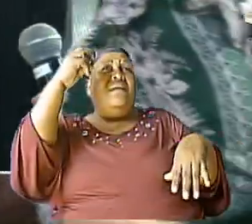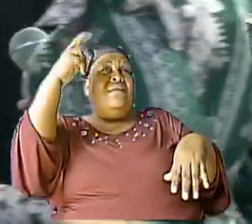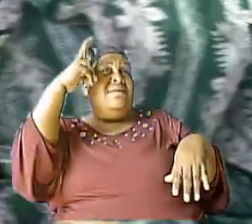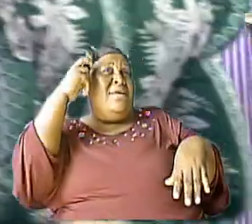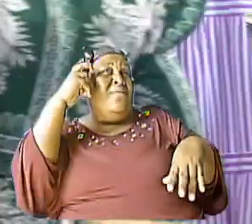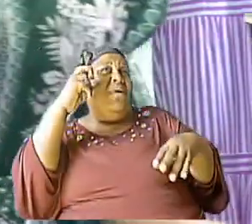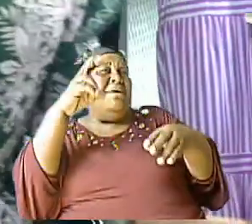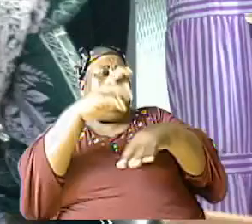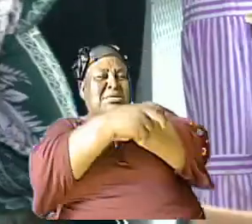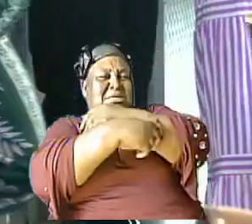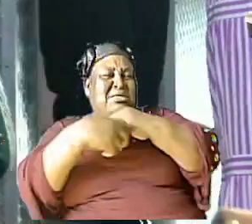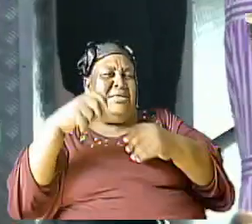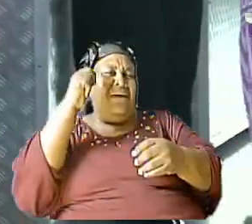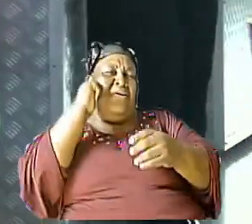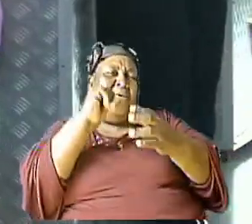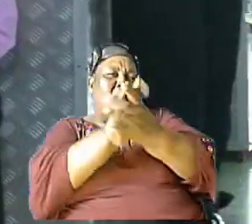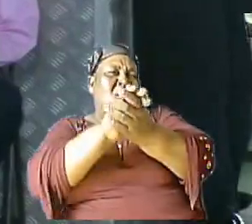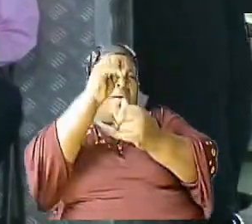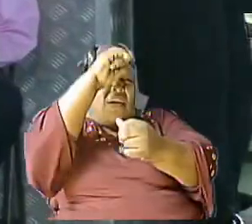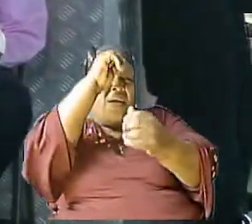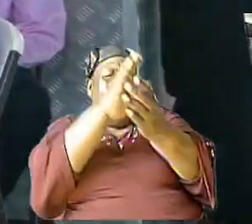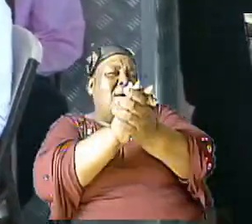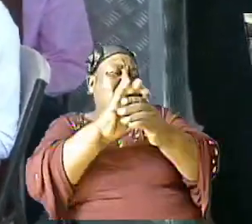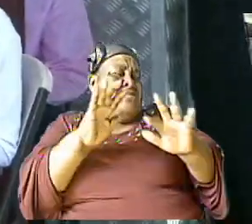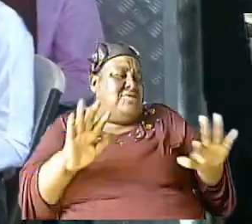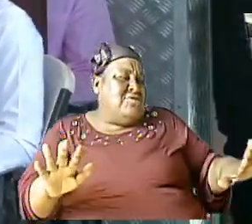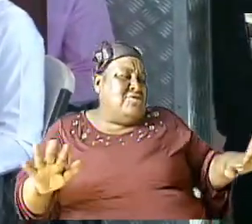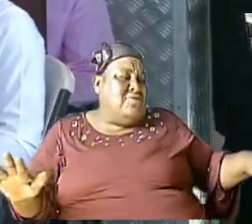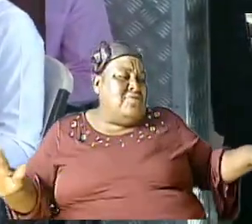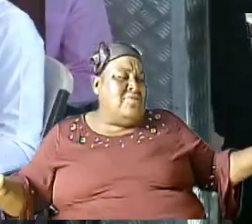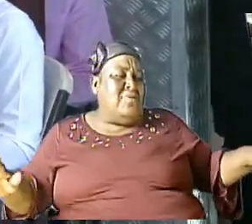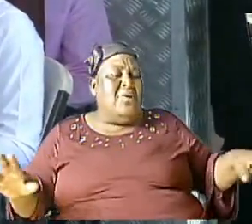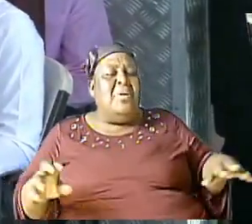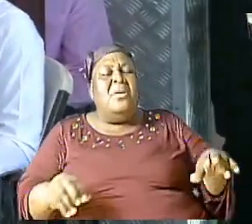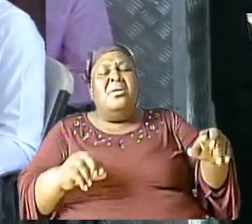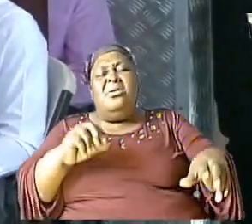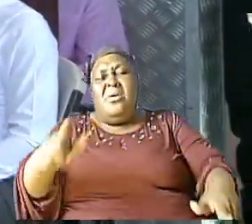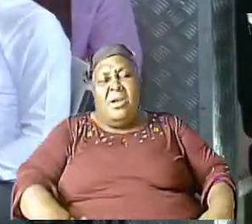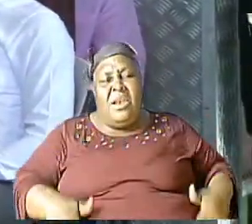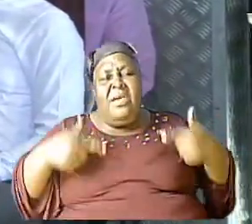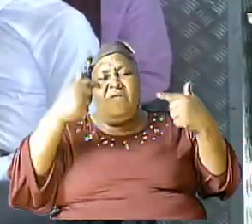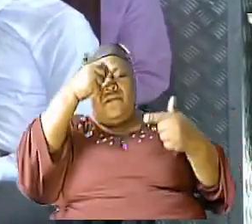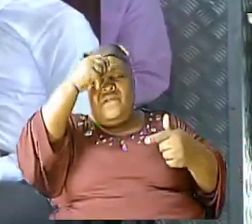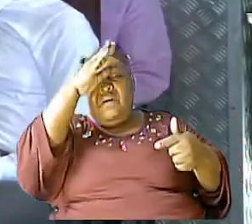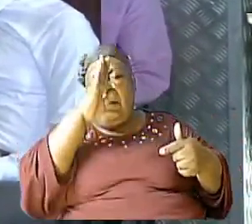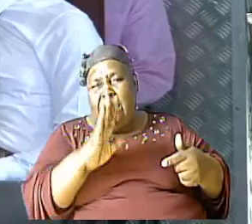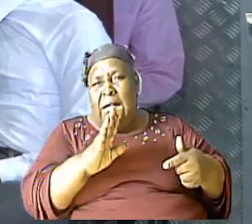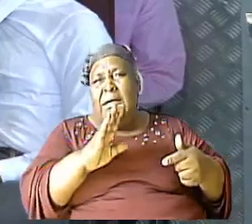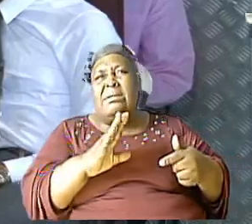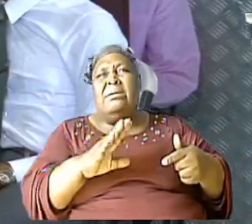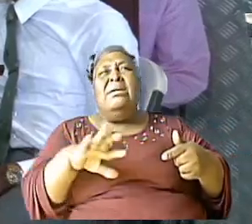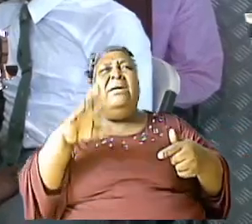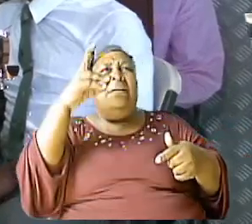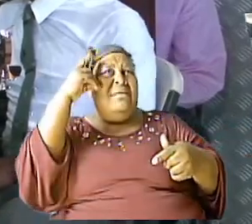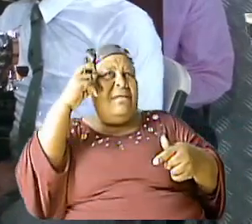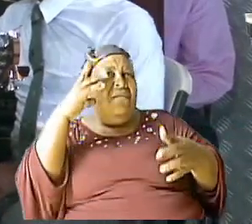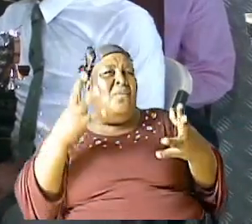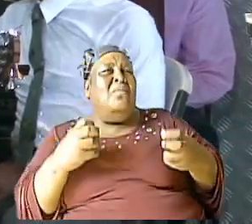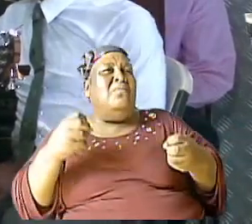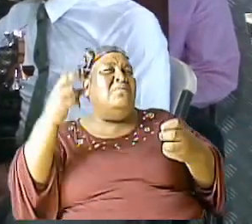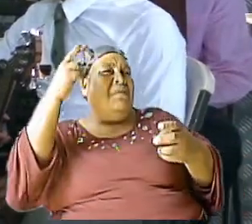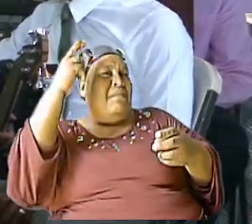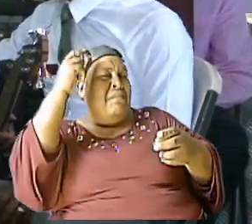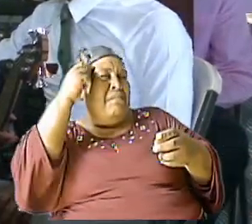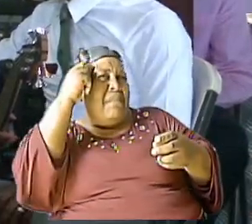your wife, your husband, your children, your walk with the Lord. He wants your mind, your